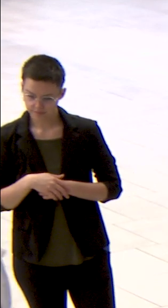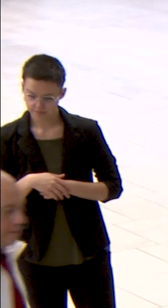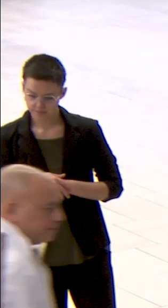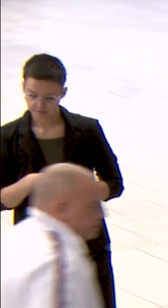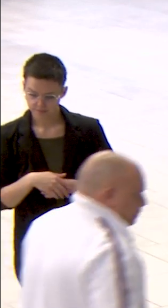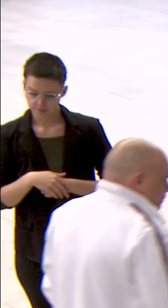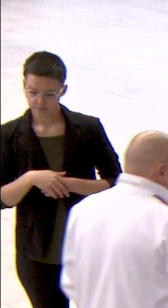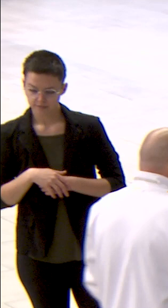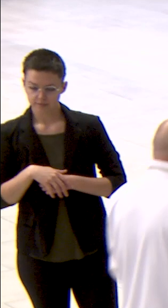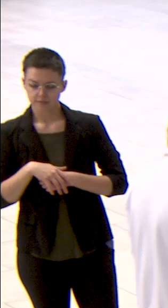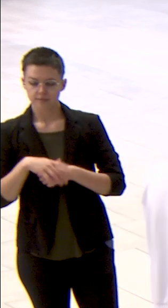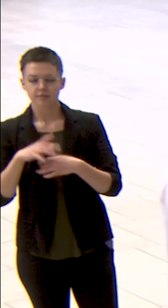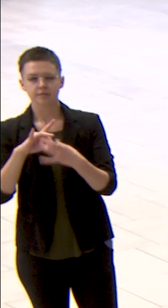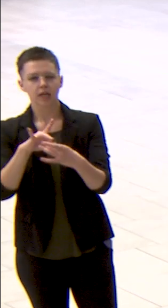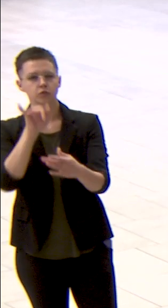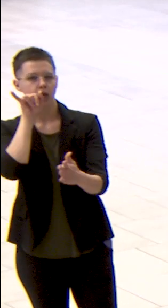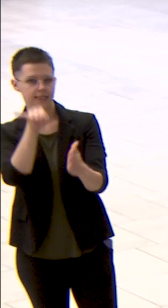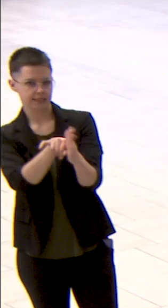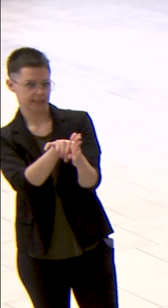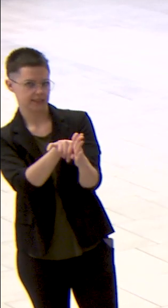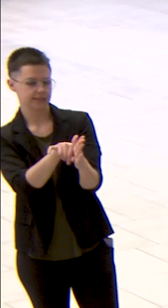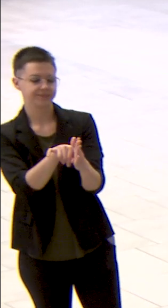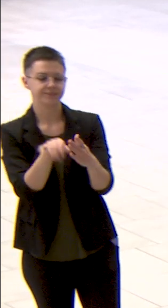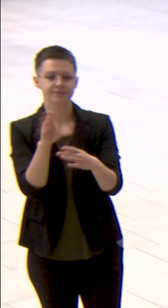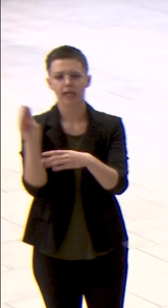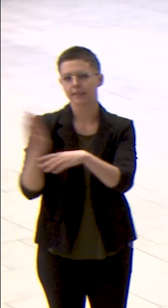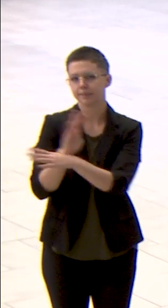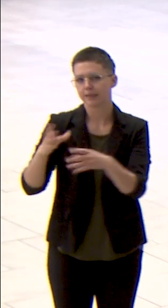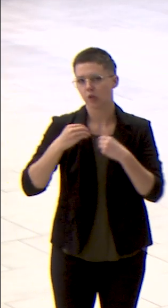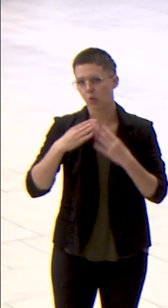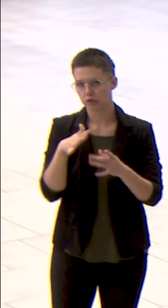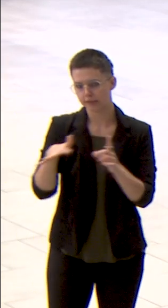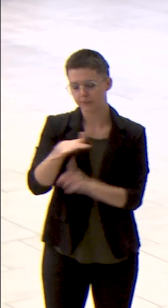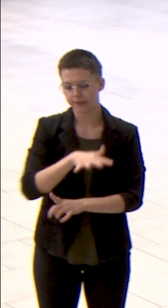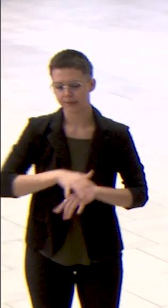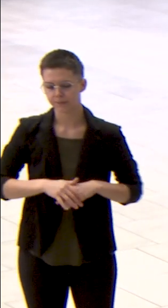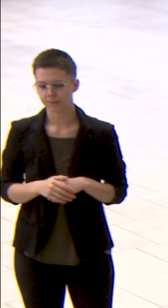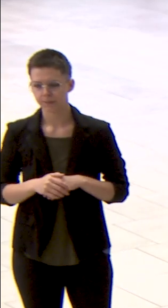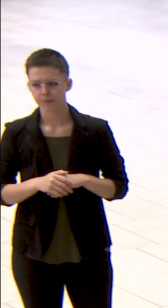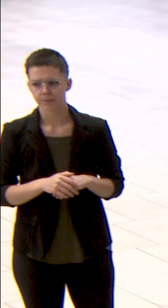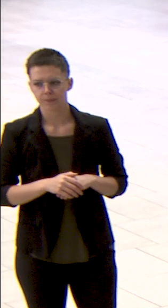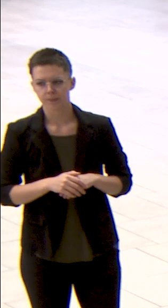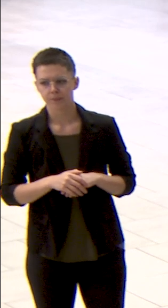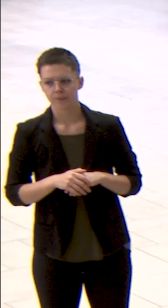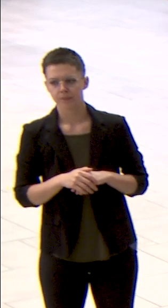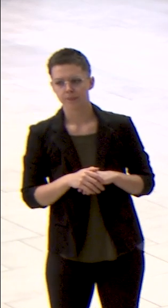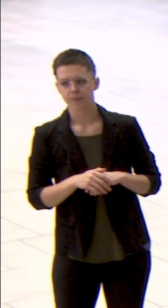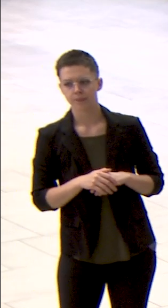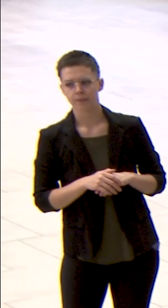Speaking on identity and in the entrepreneurial space, how do we bridge